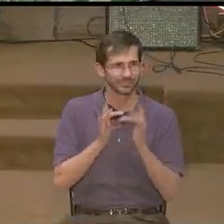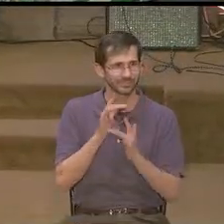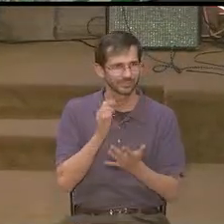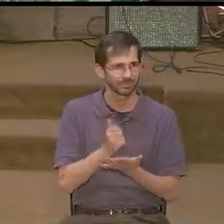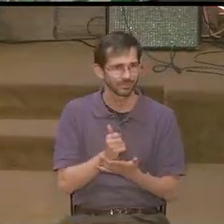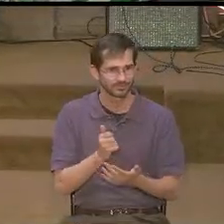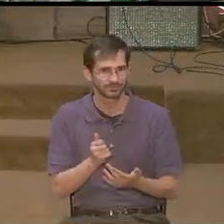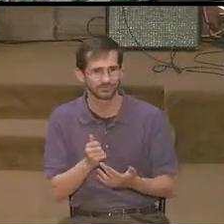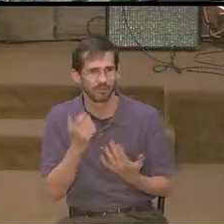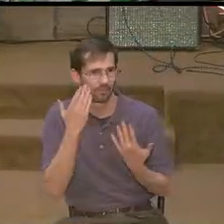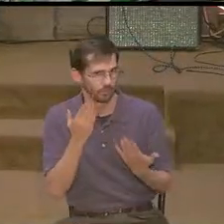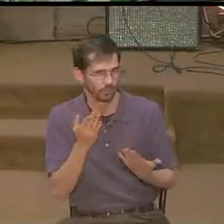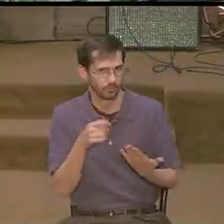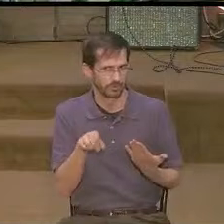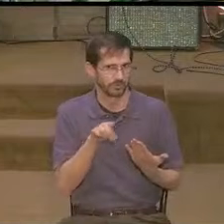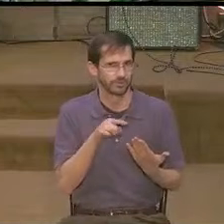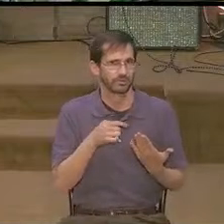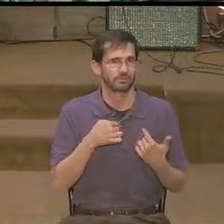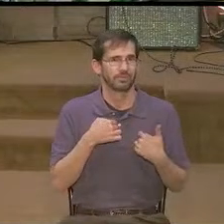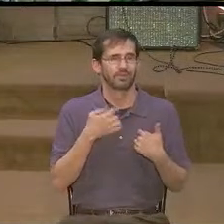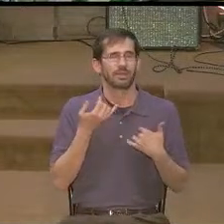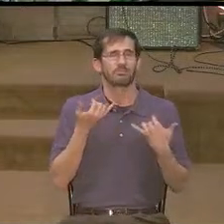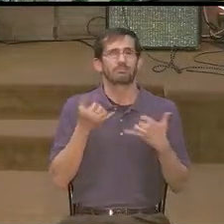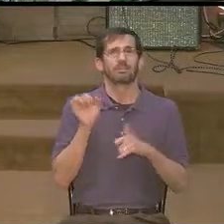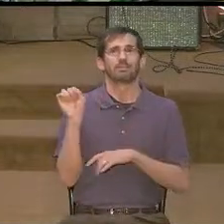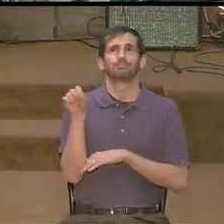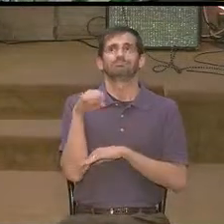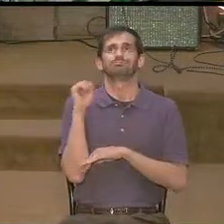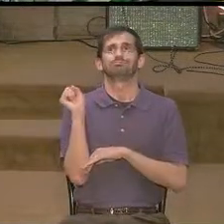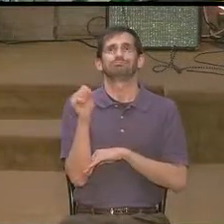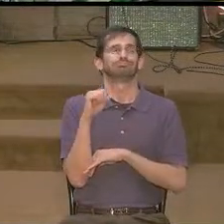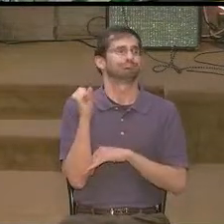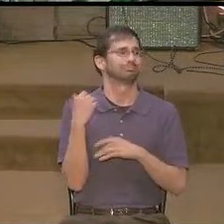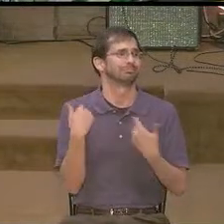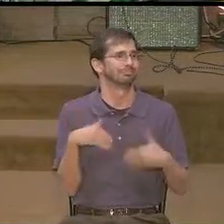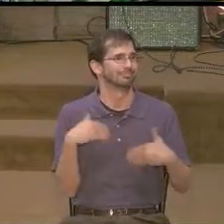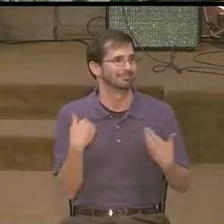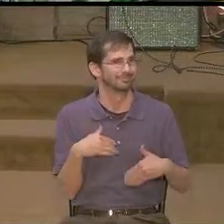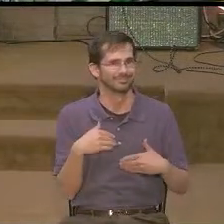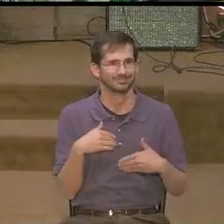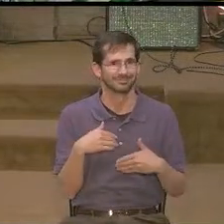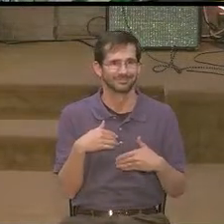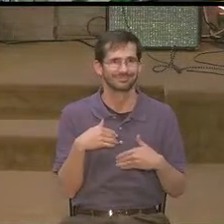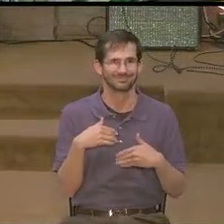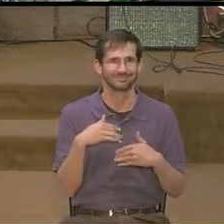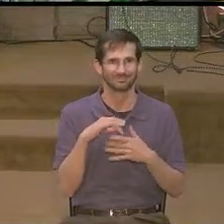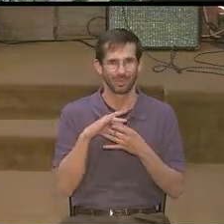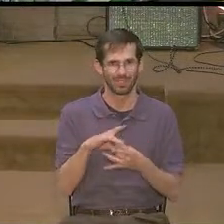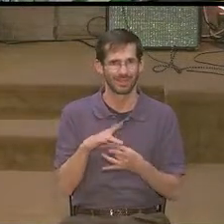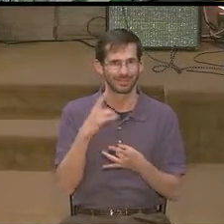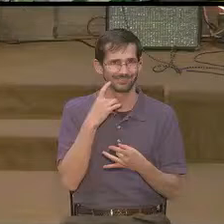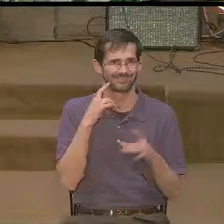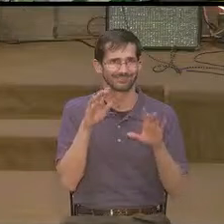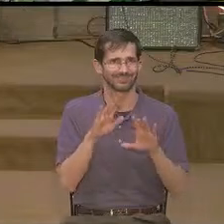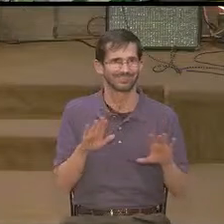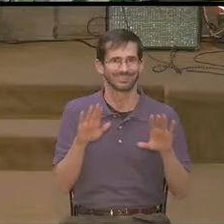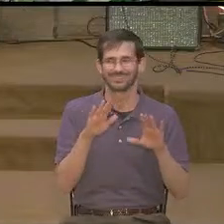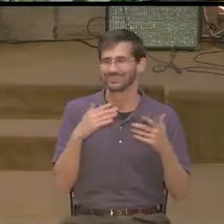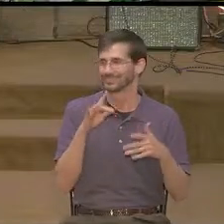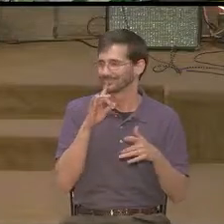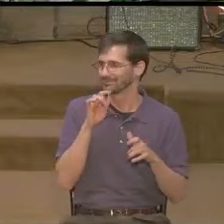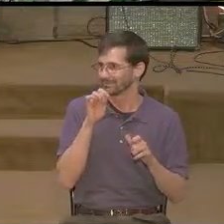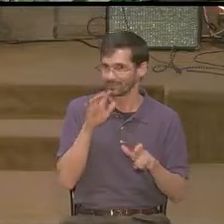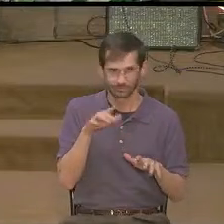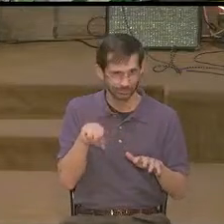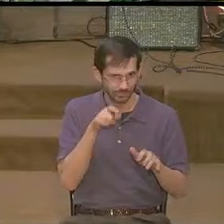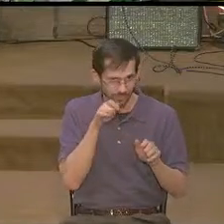I don't know about y'all, but I'm still reeling from Sunday. I literally am reeling from Sunday. Were you blessed on